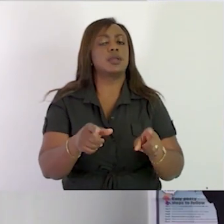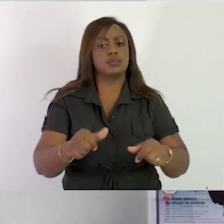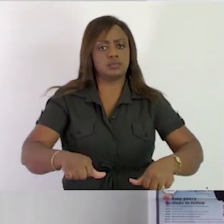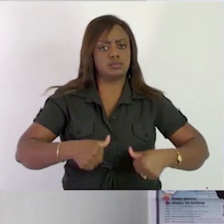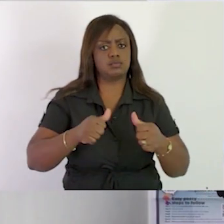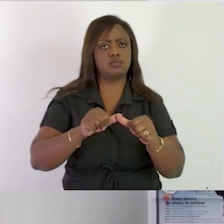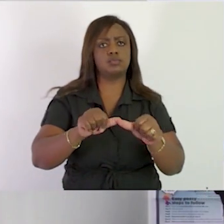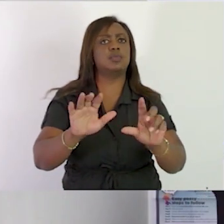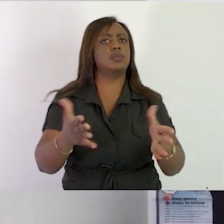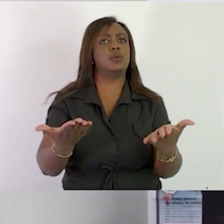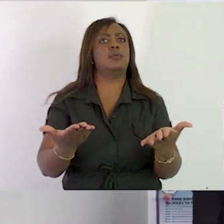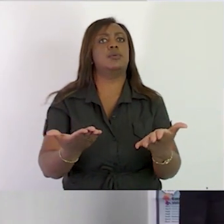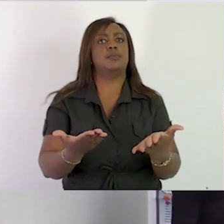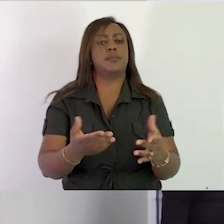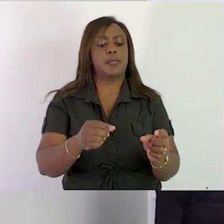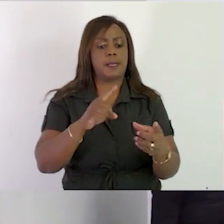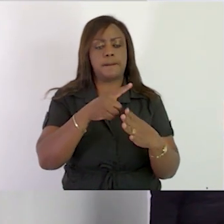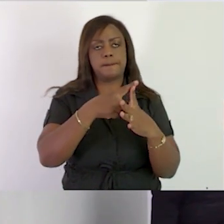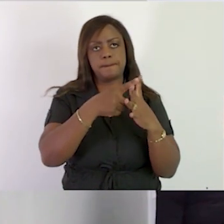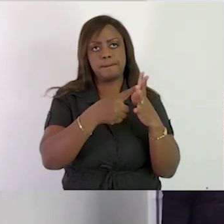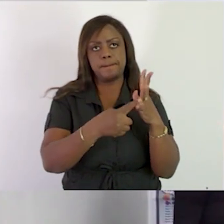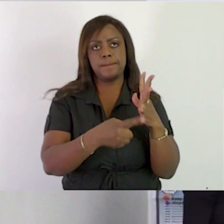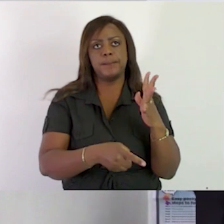on the chalkboard, we have different